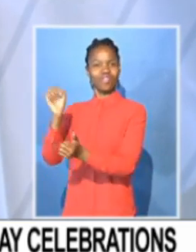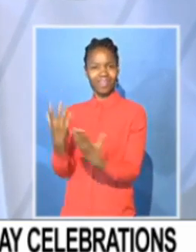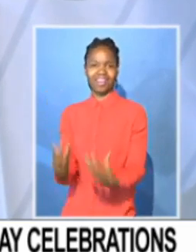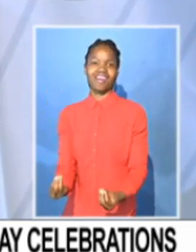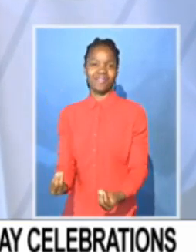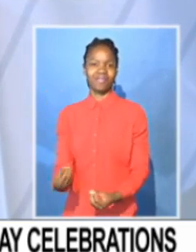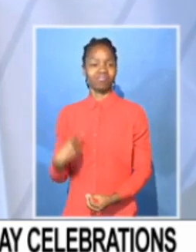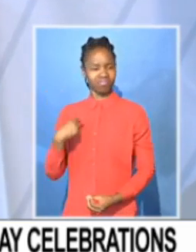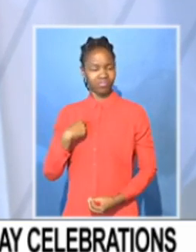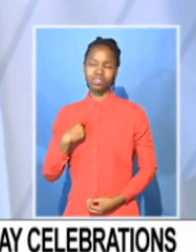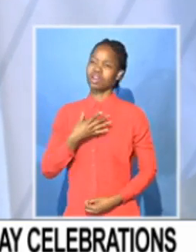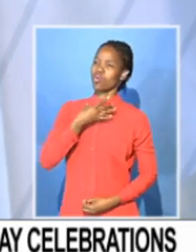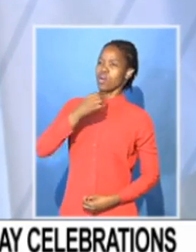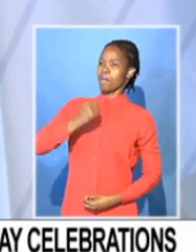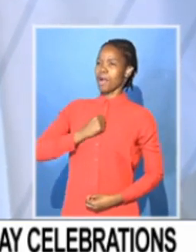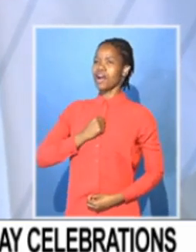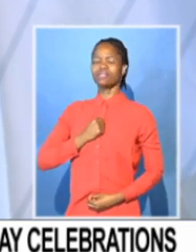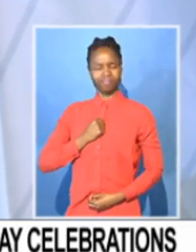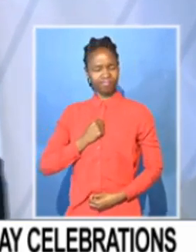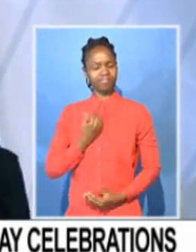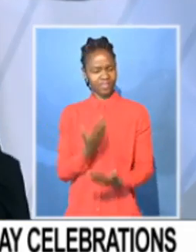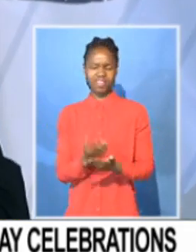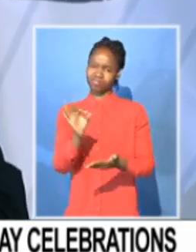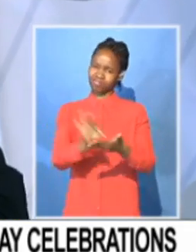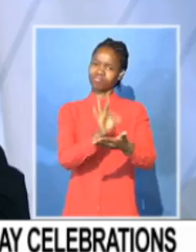vote, we can do everything.